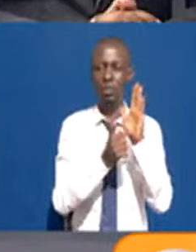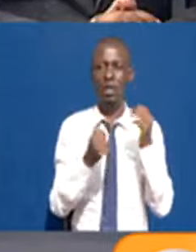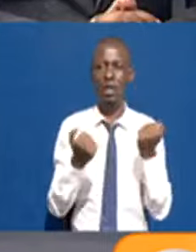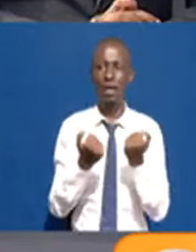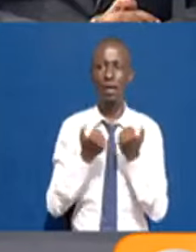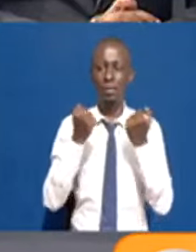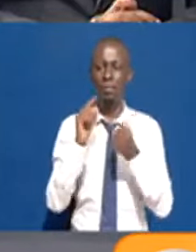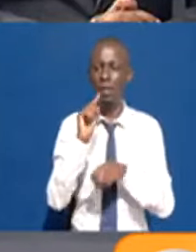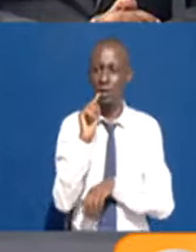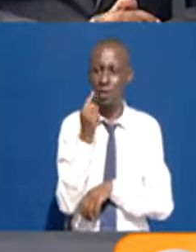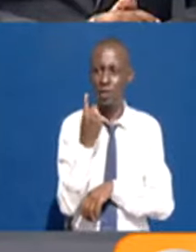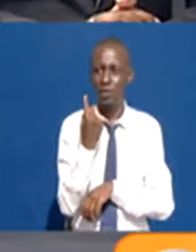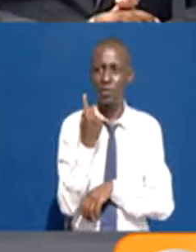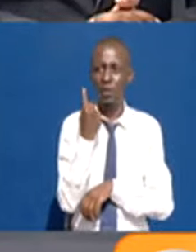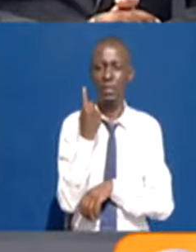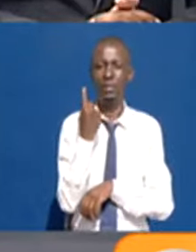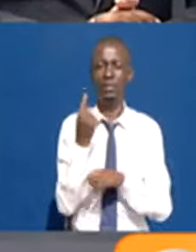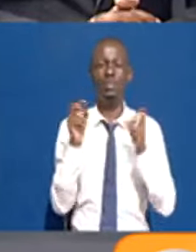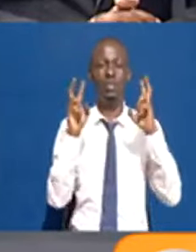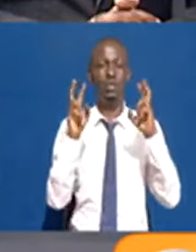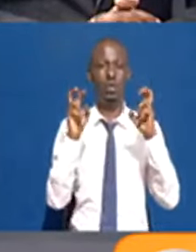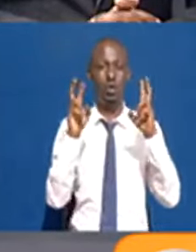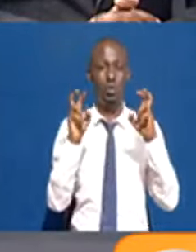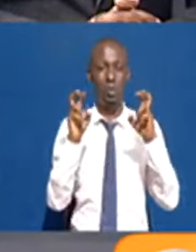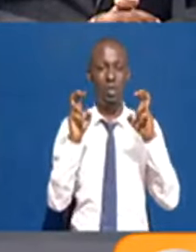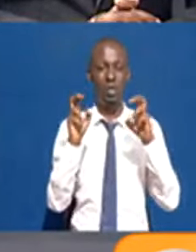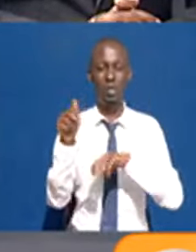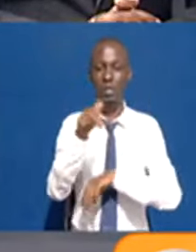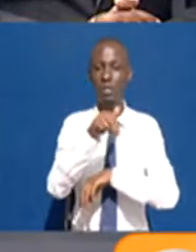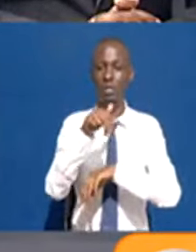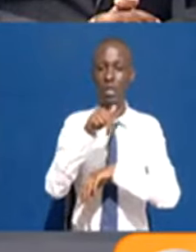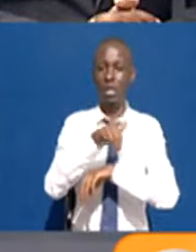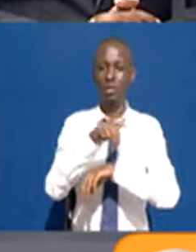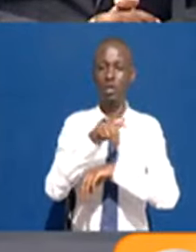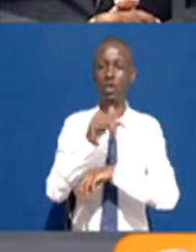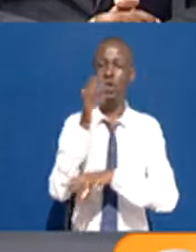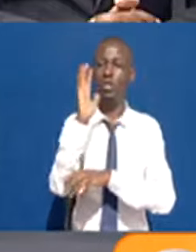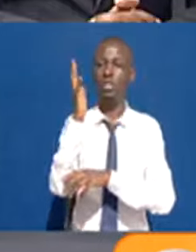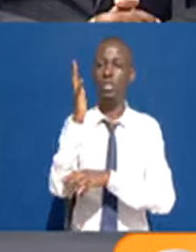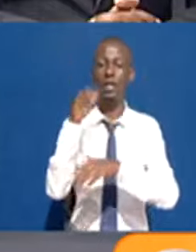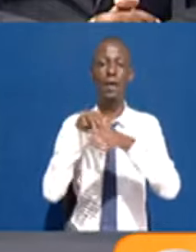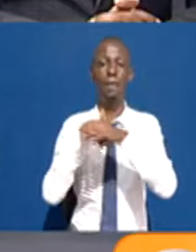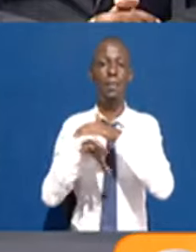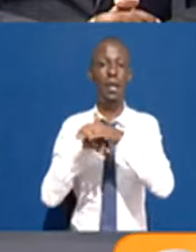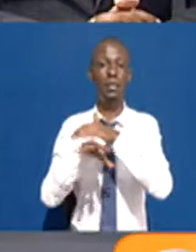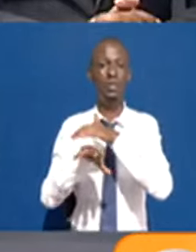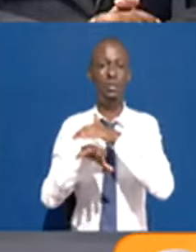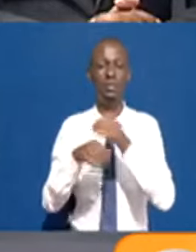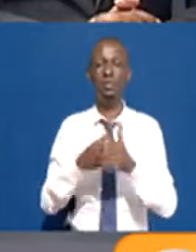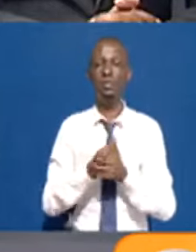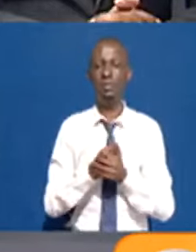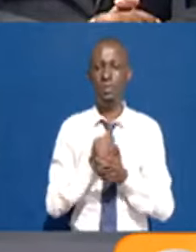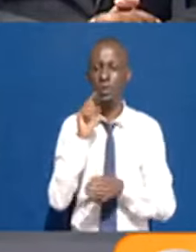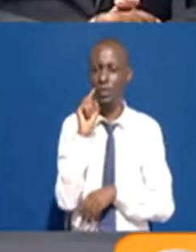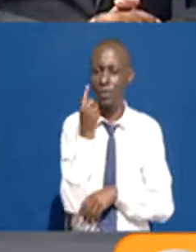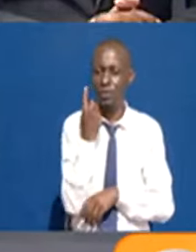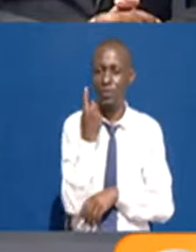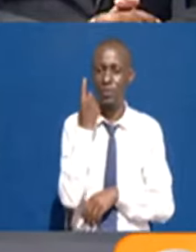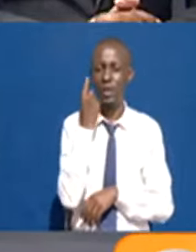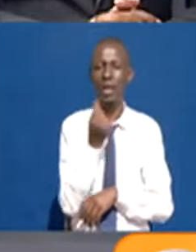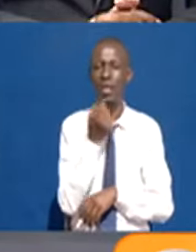his first big topic, the national tree planting exercise. The government spokesman began by laying out